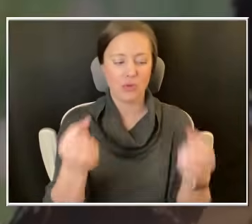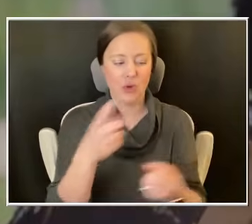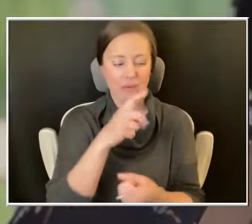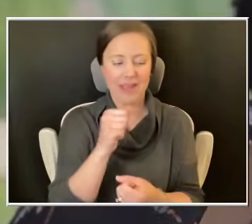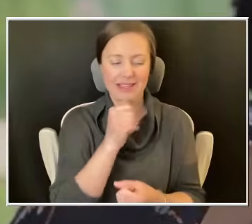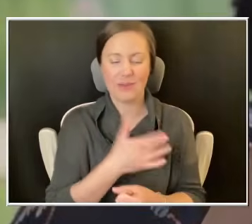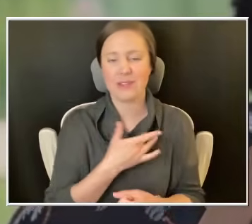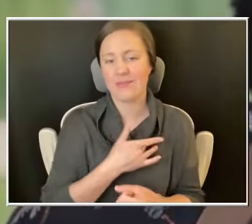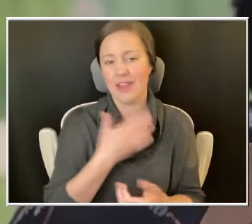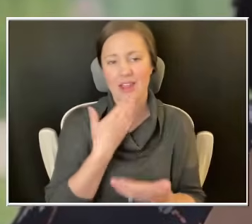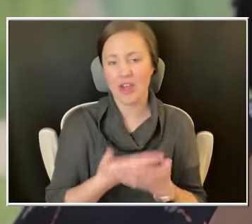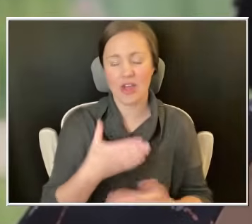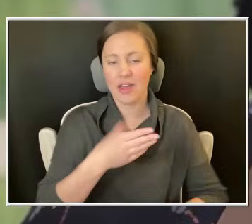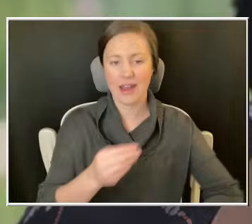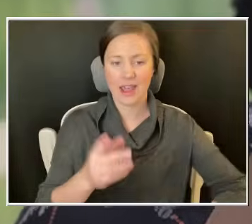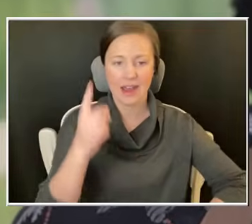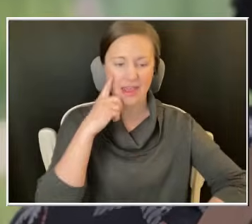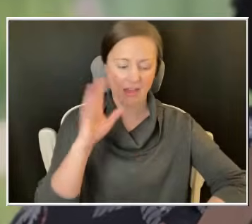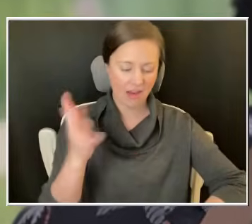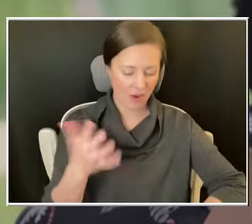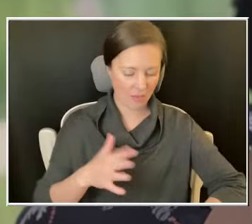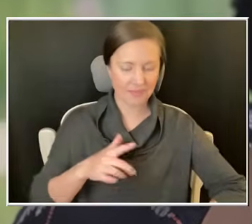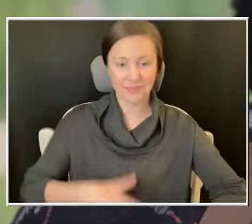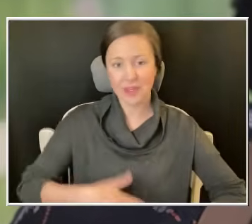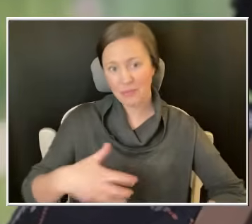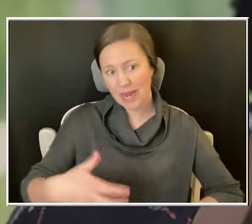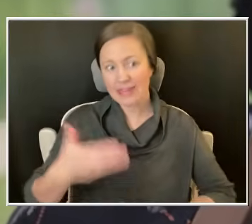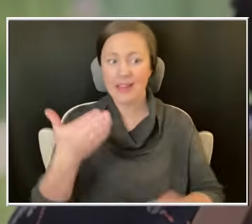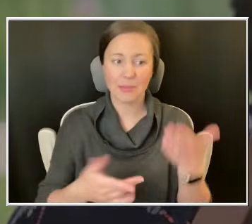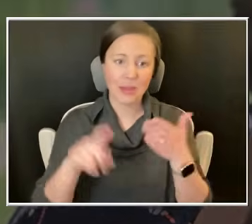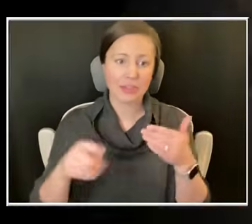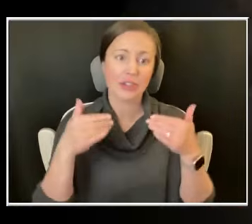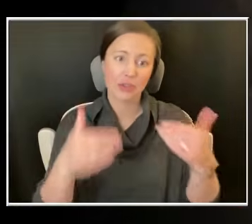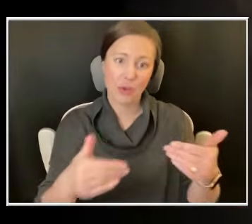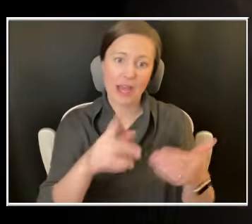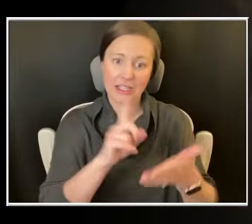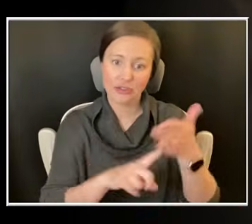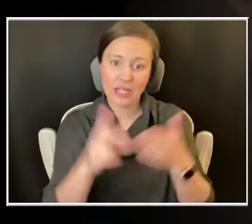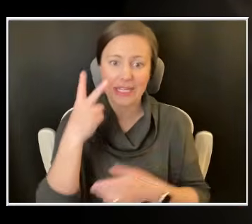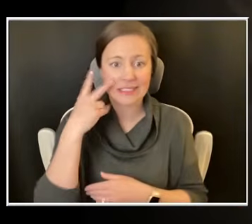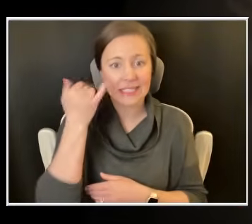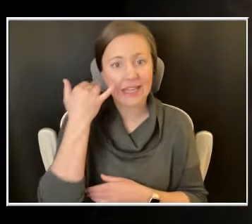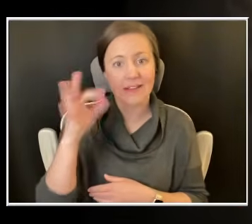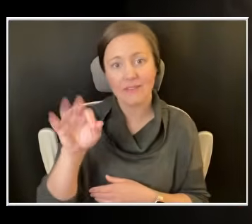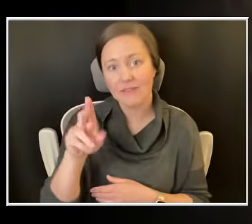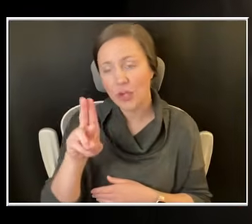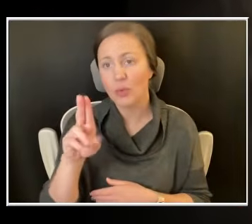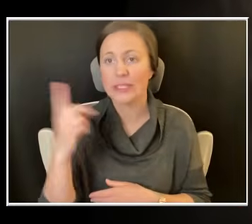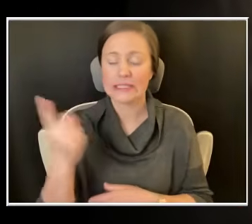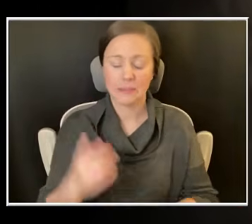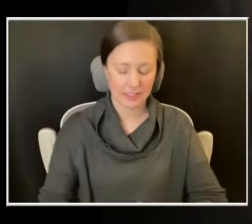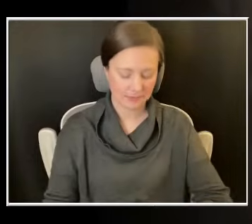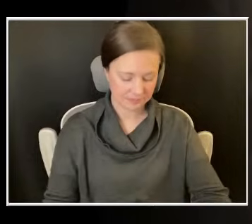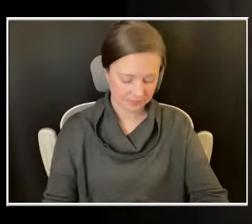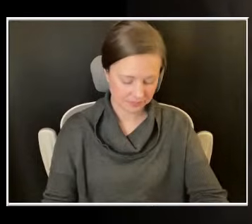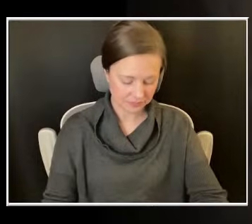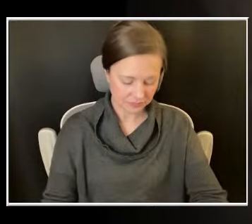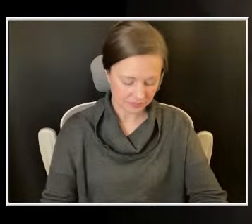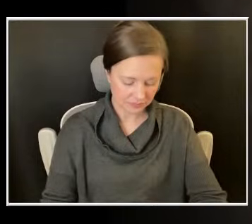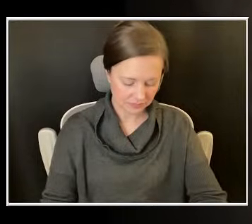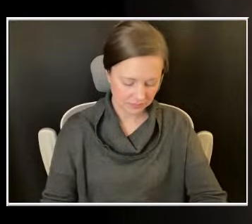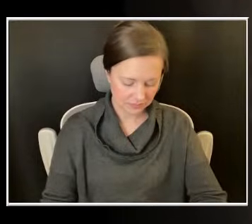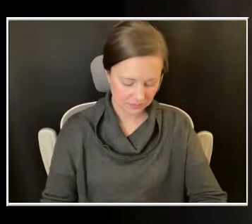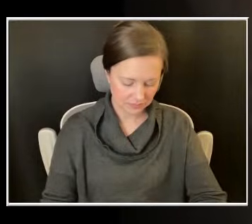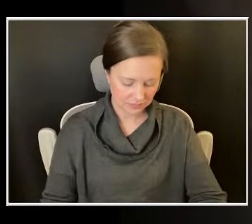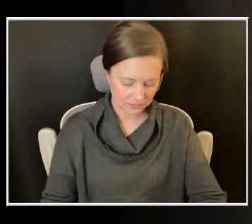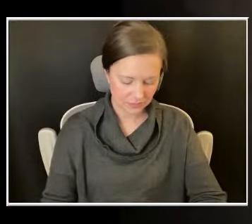And I figured since I'm pregnant, probably should go check to see if I have the flu or whatnot. Doctors would discover something way more